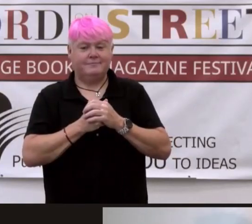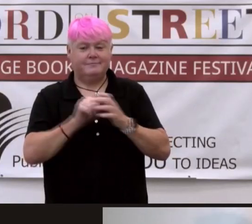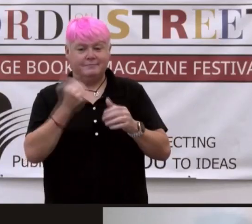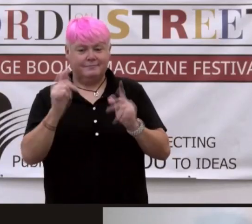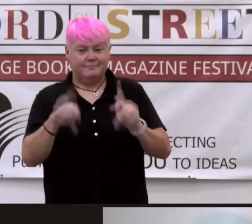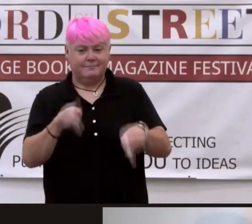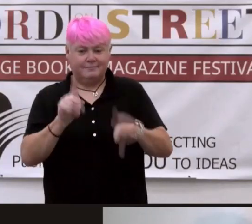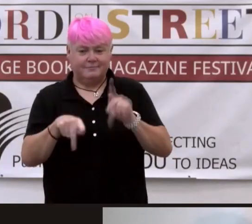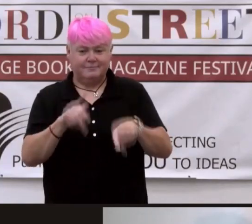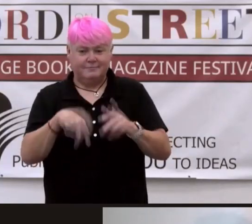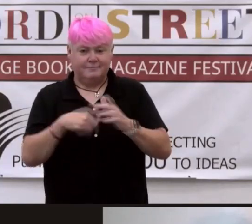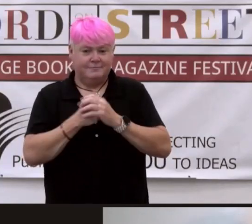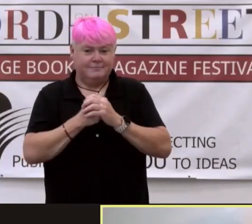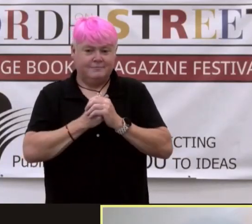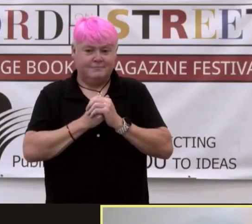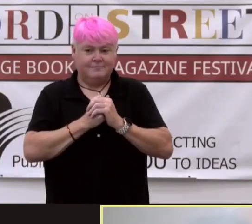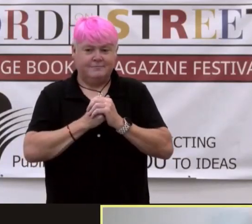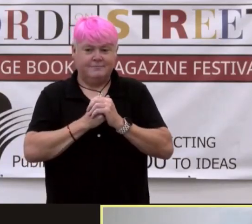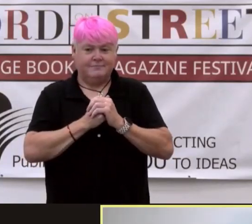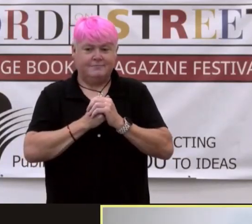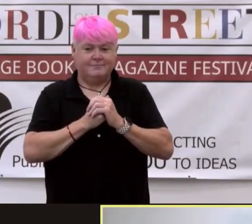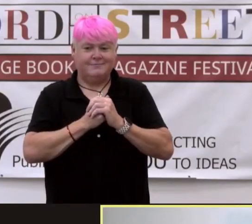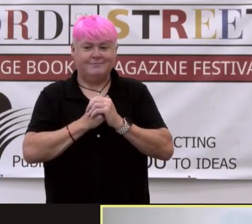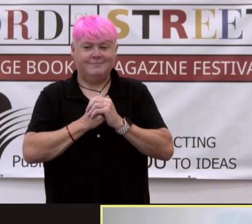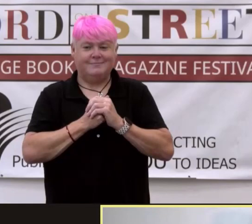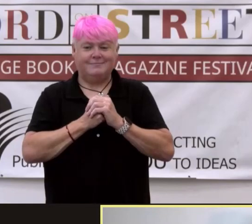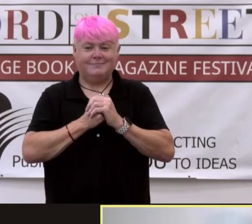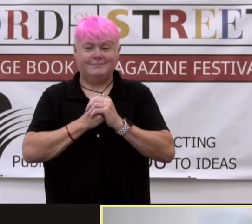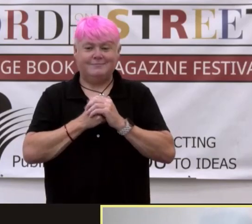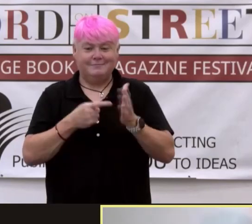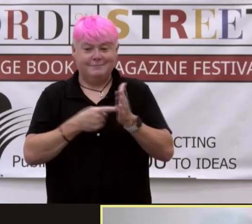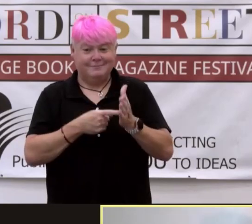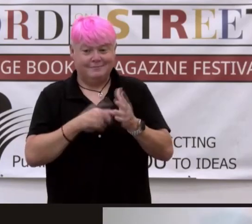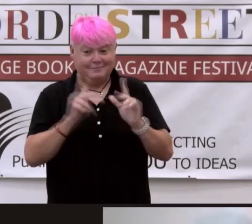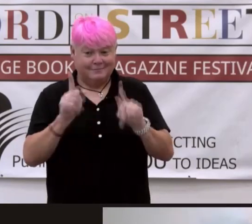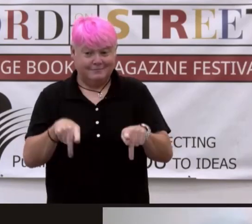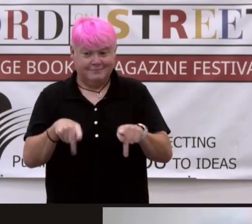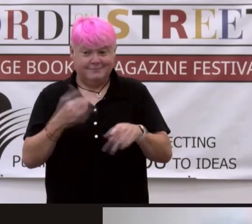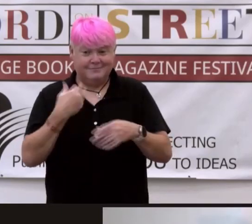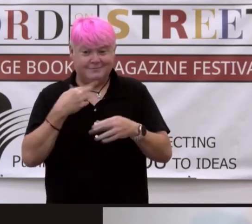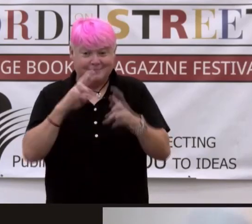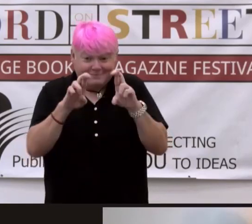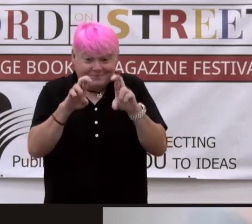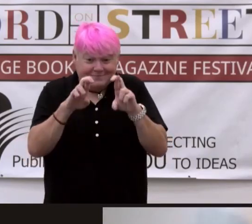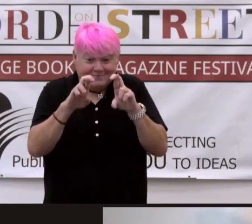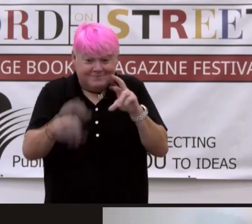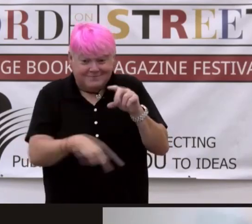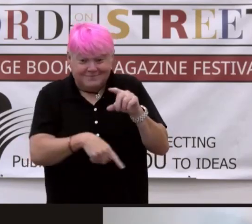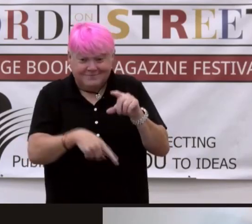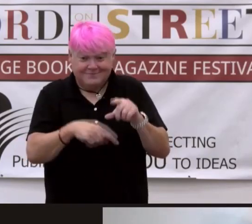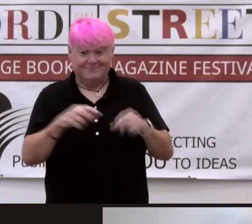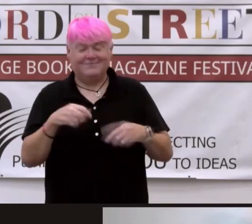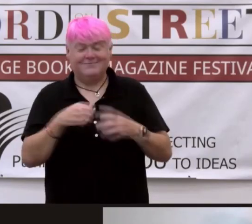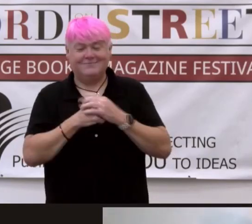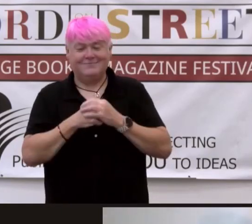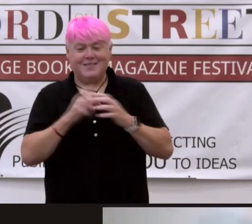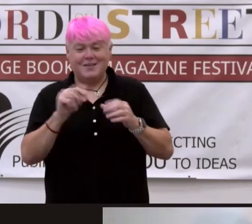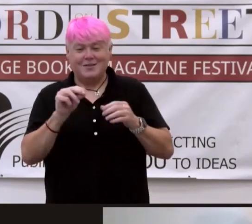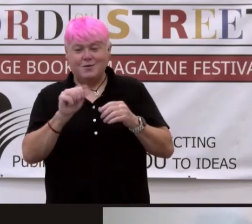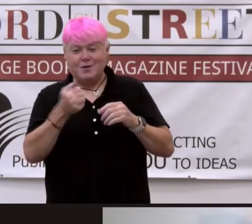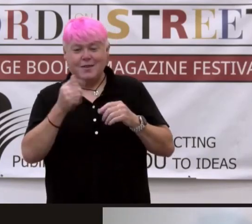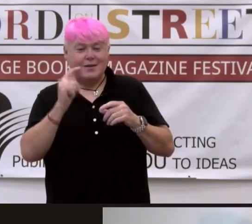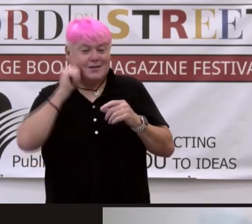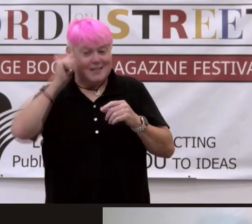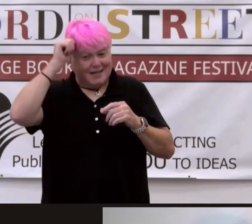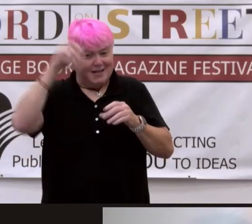Anybody else? You've won. This person's got their fingers and toes all crossed that there are no other teenagers in the audience today. I can tell.